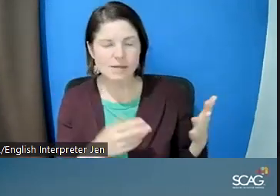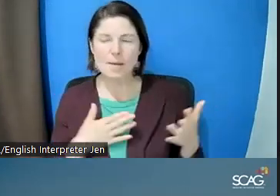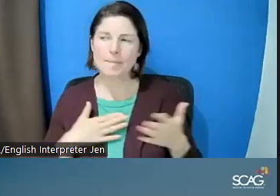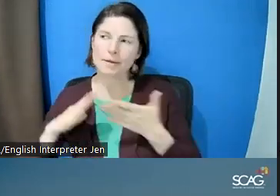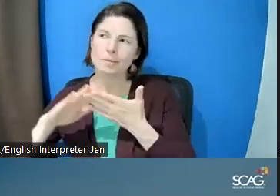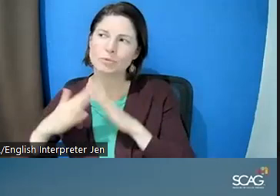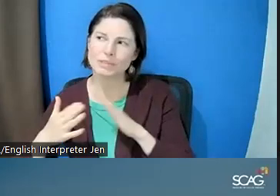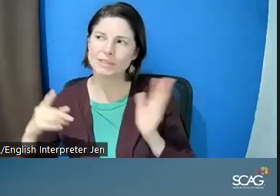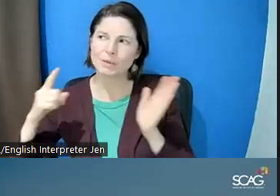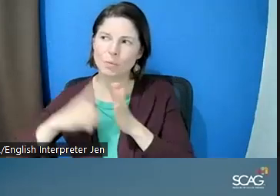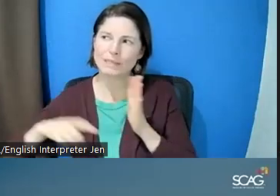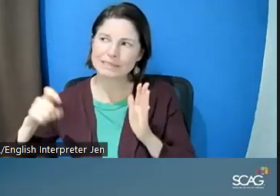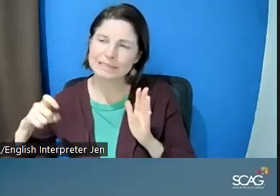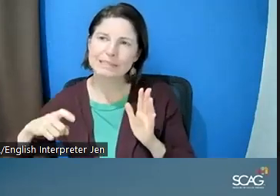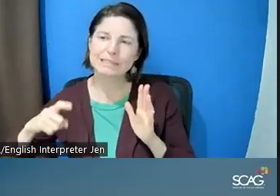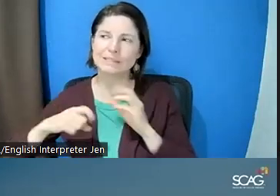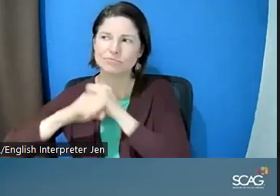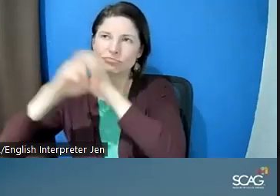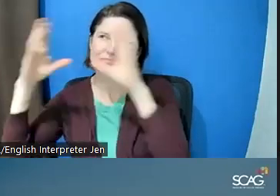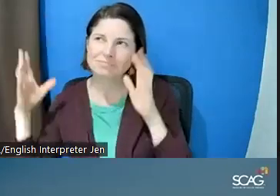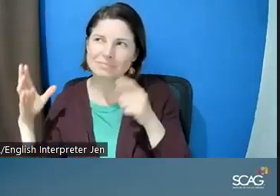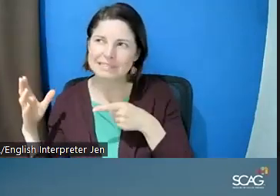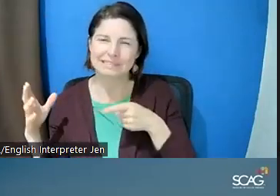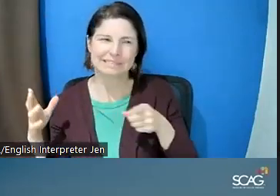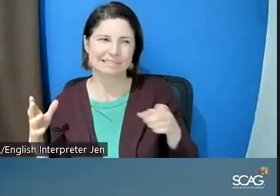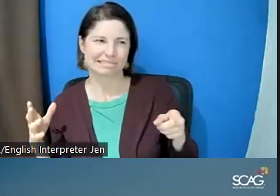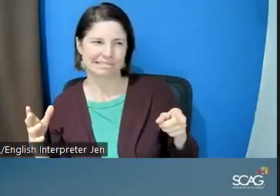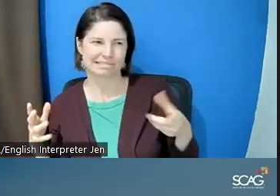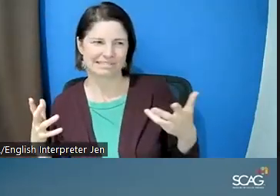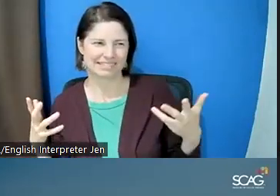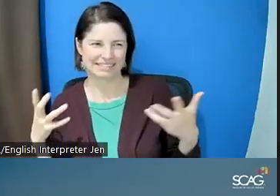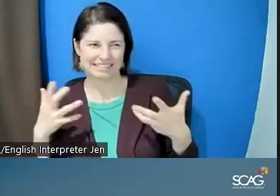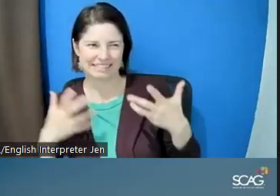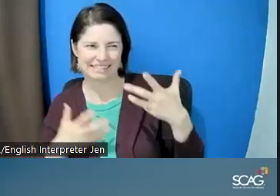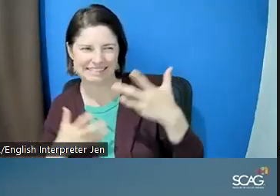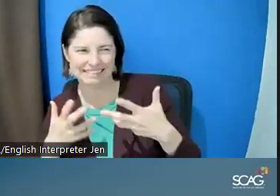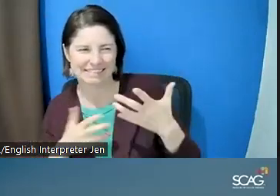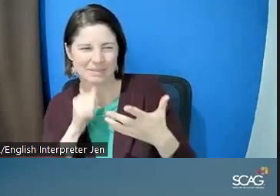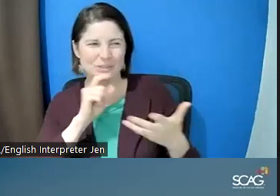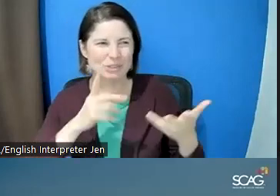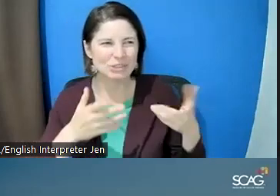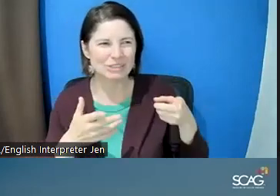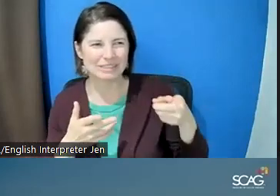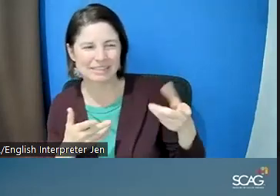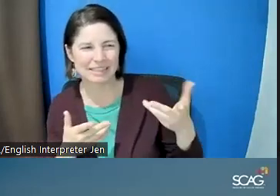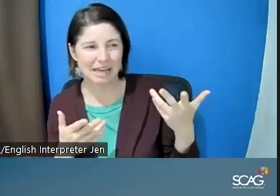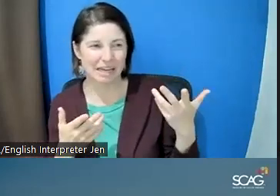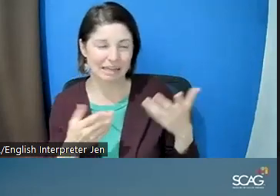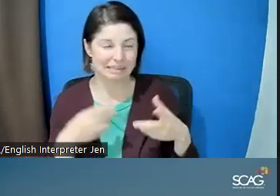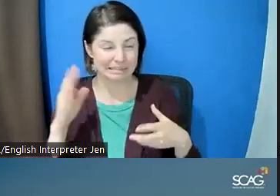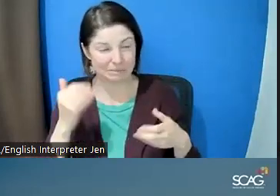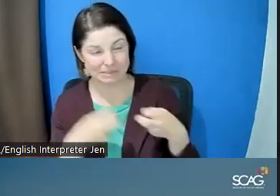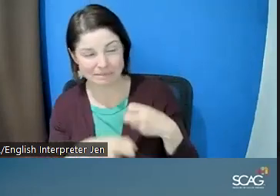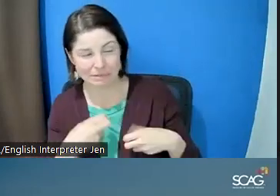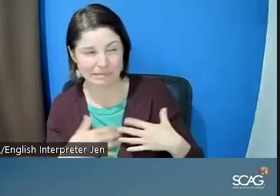this seems difficult or not sure if this fits, please bring that up to the consultant team, to